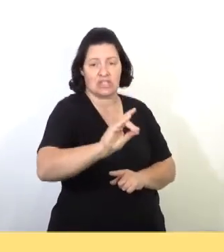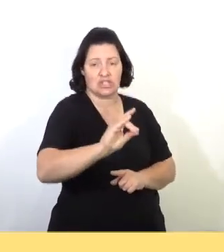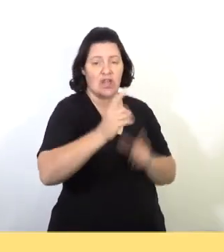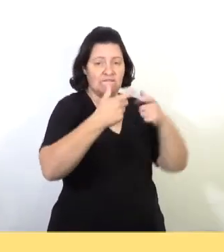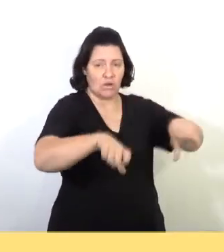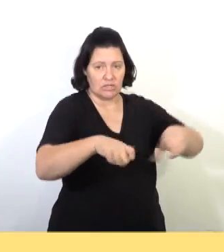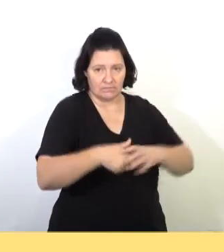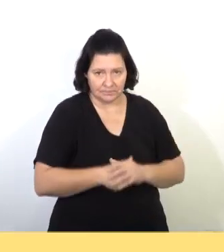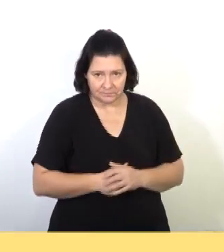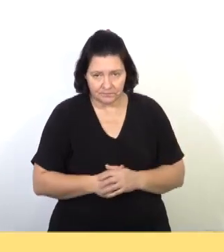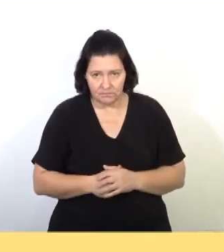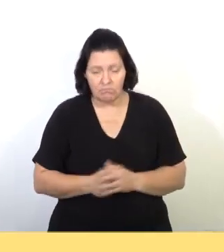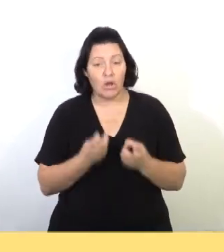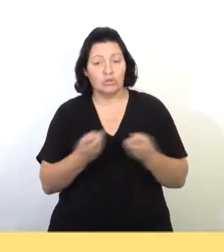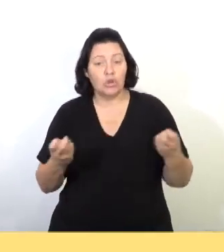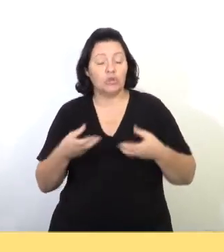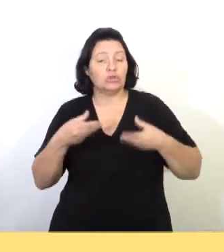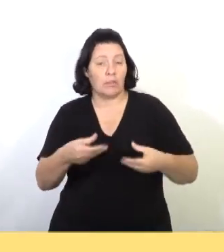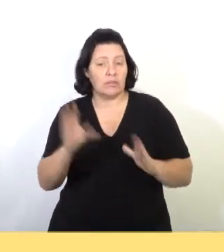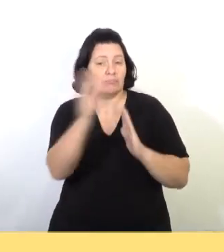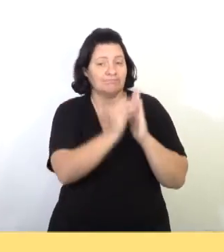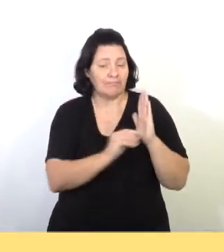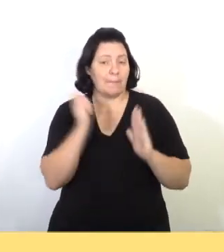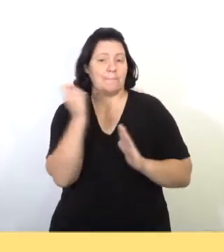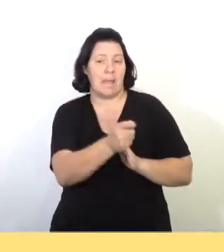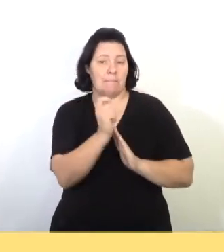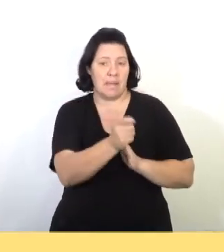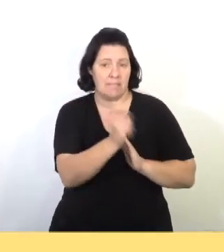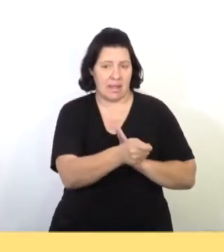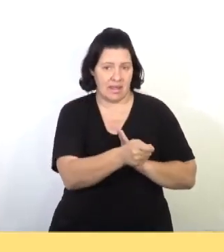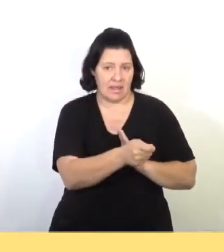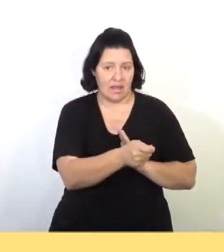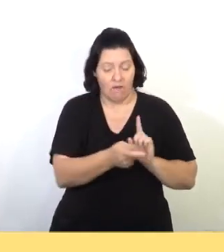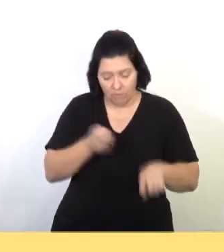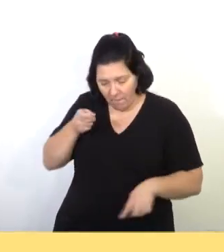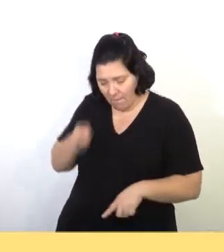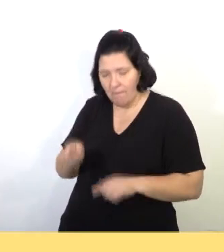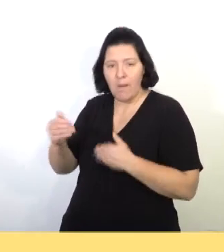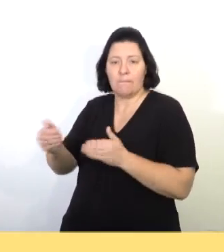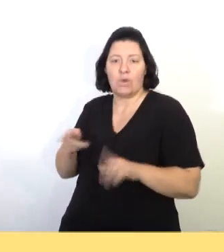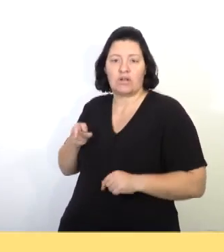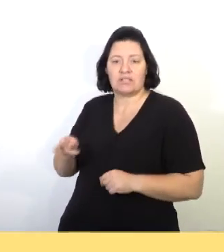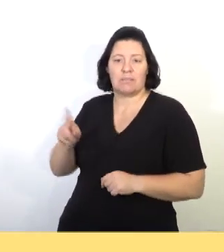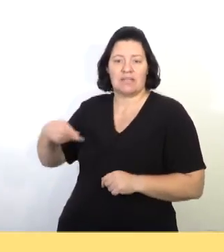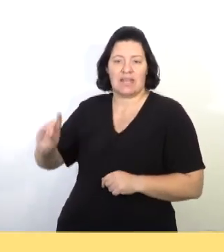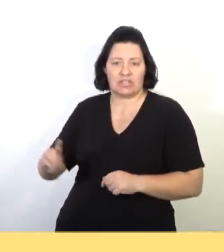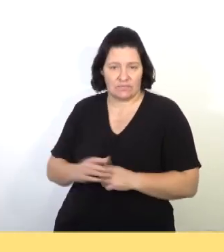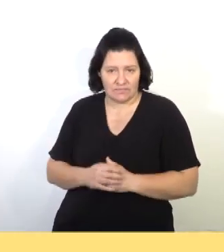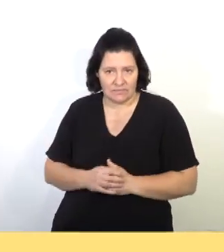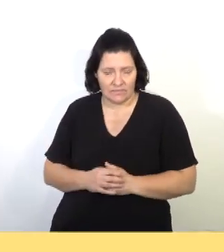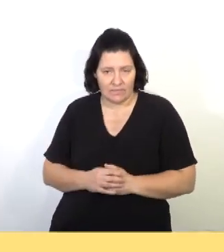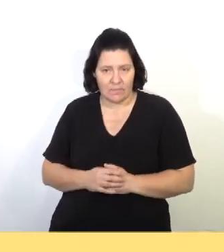cash voucher. The source document that is used to record payments that are made from the petty